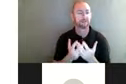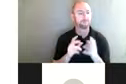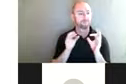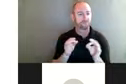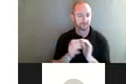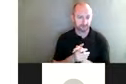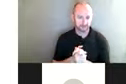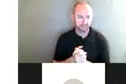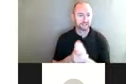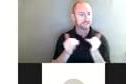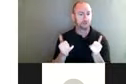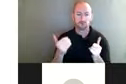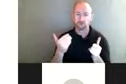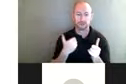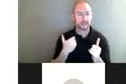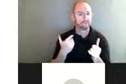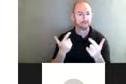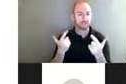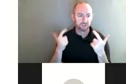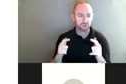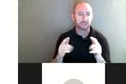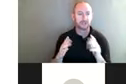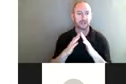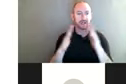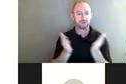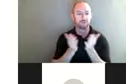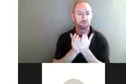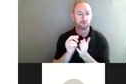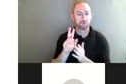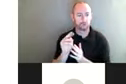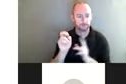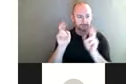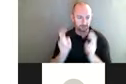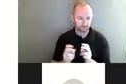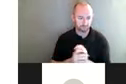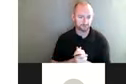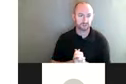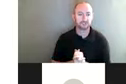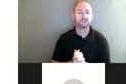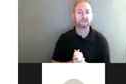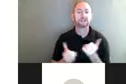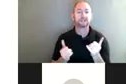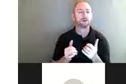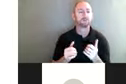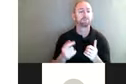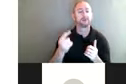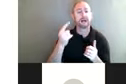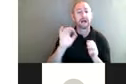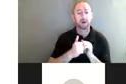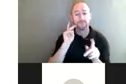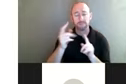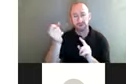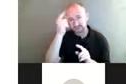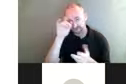you no longer have a huge like houseboat crime issue. But let's take a step back to how people understand this.